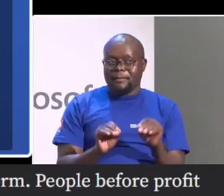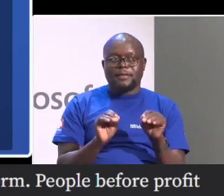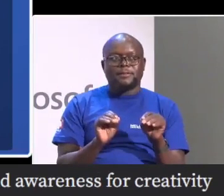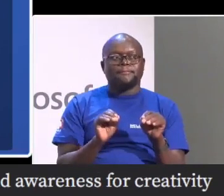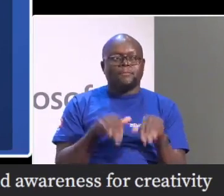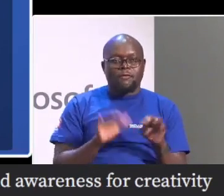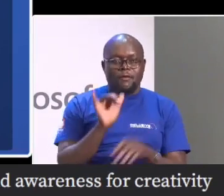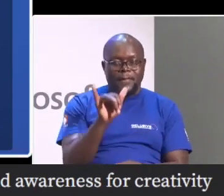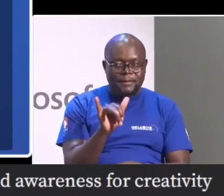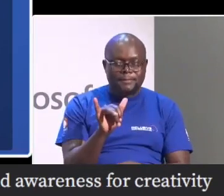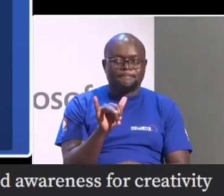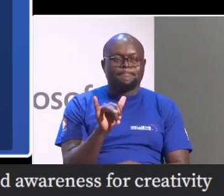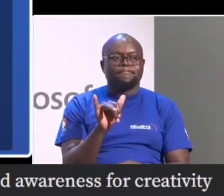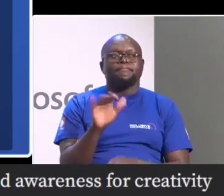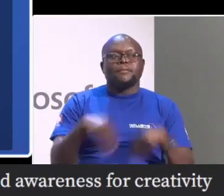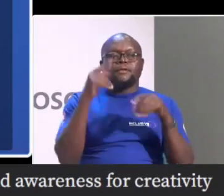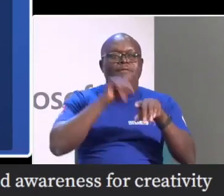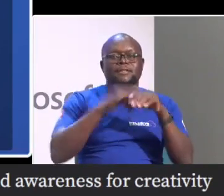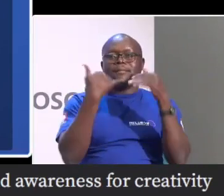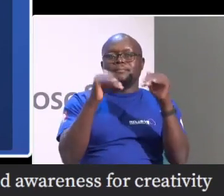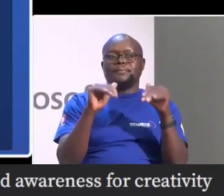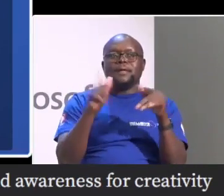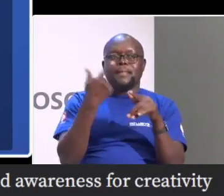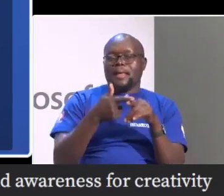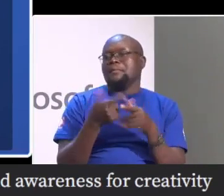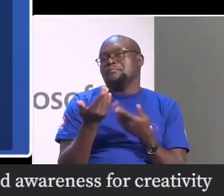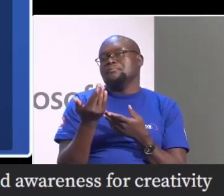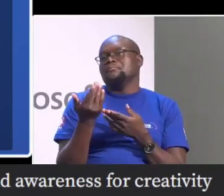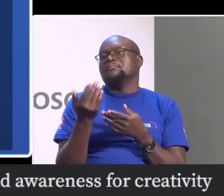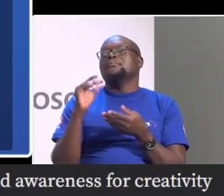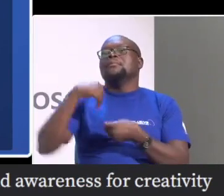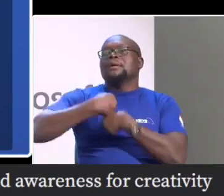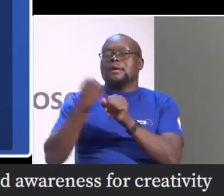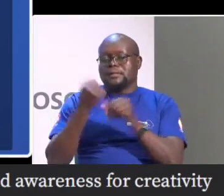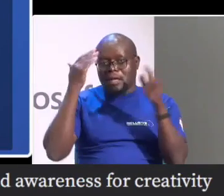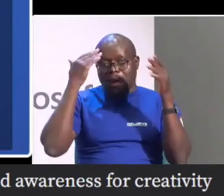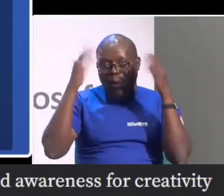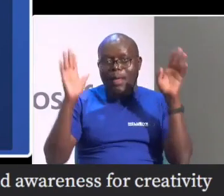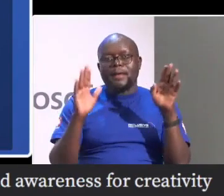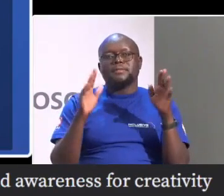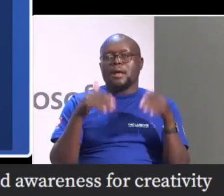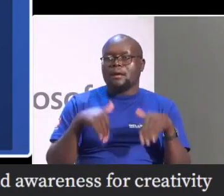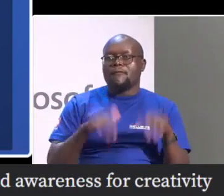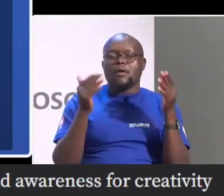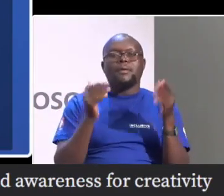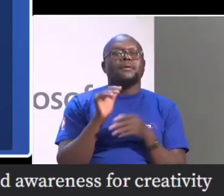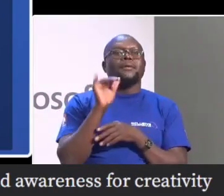halved, and you're given a time scale and then it's halved. Creating awareness and leveling the